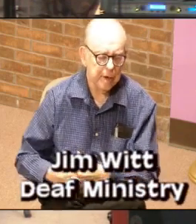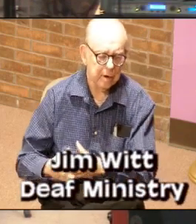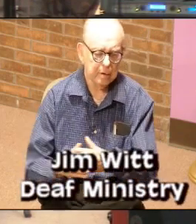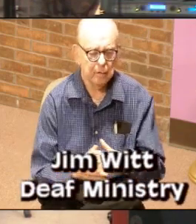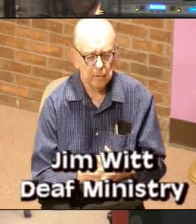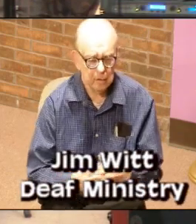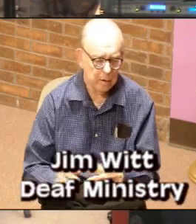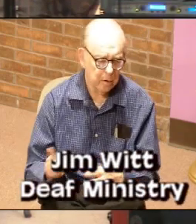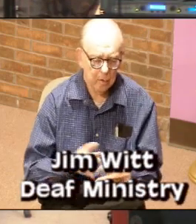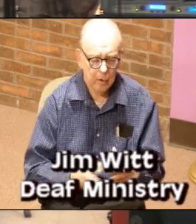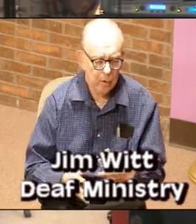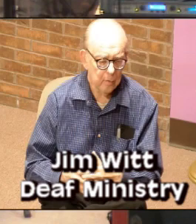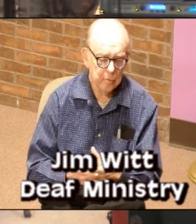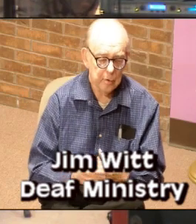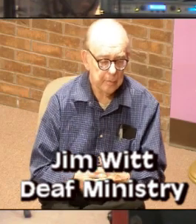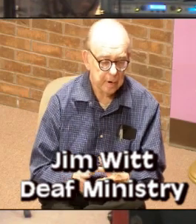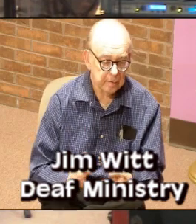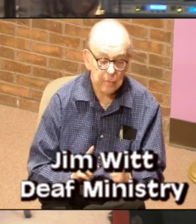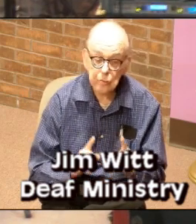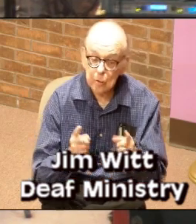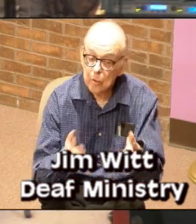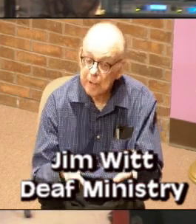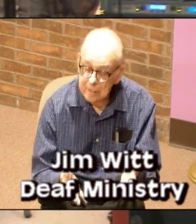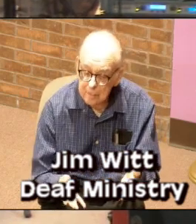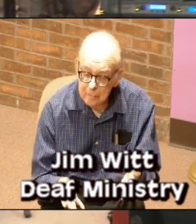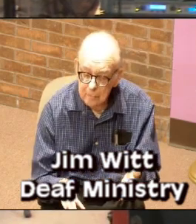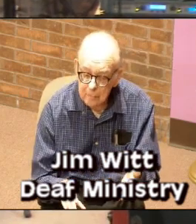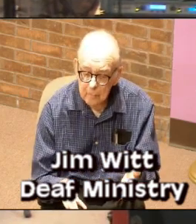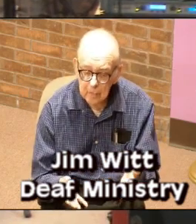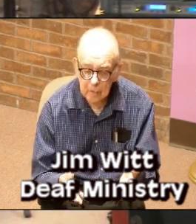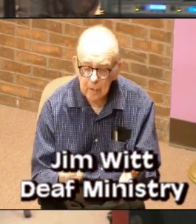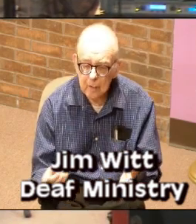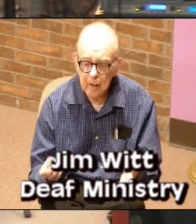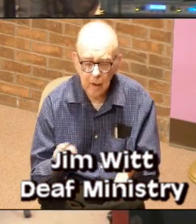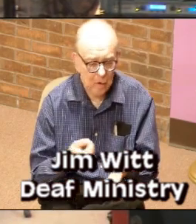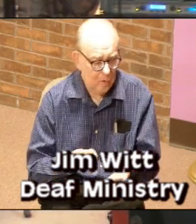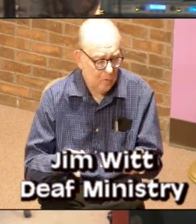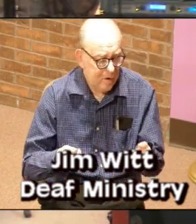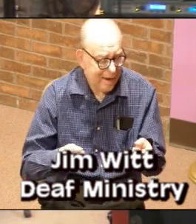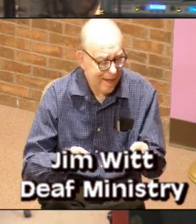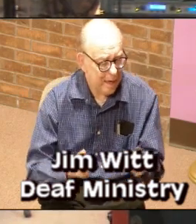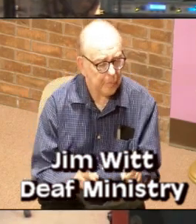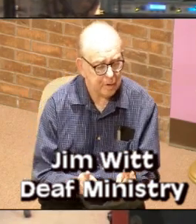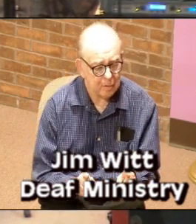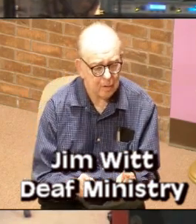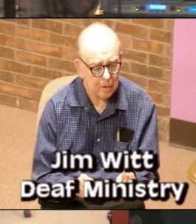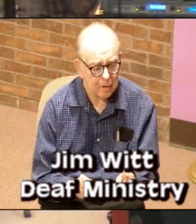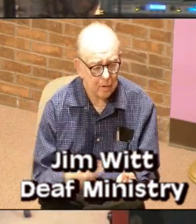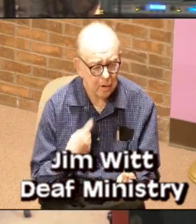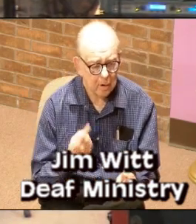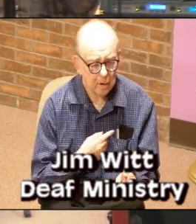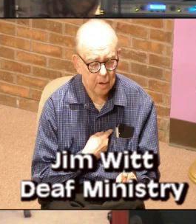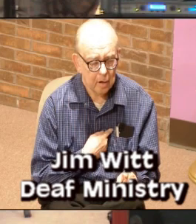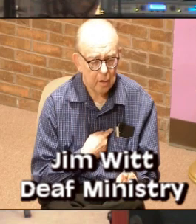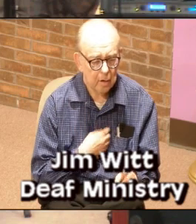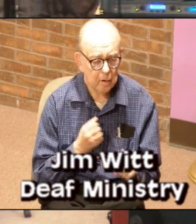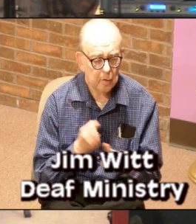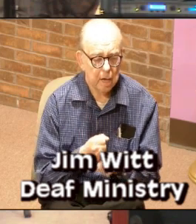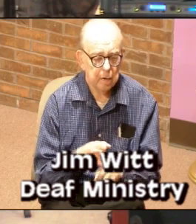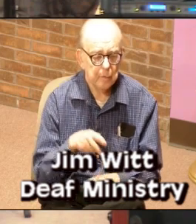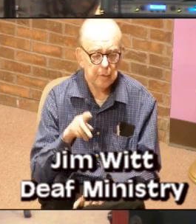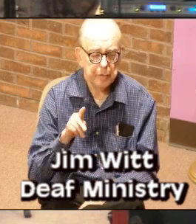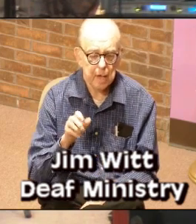and where America was headed. And so what ended up happening was we got struck with the